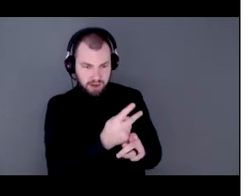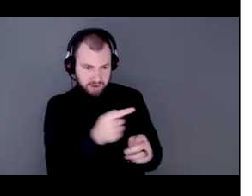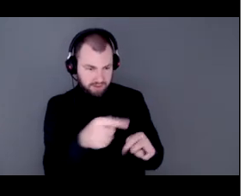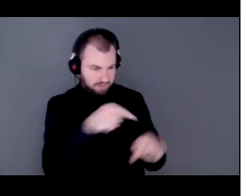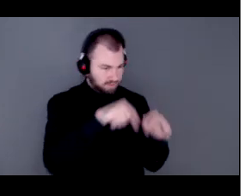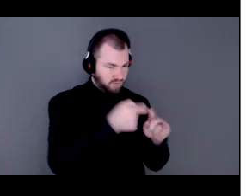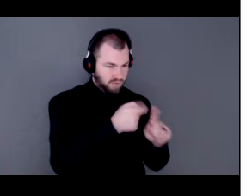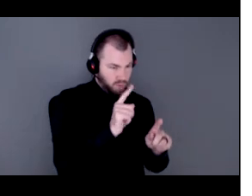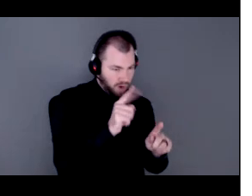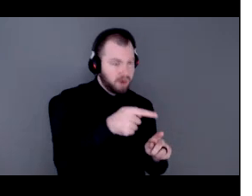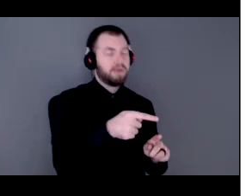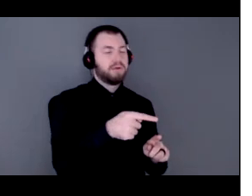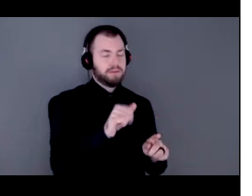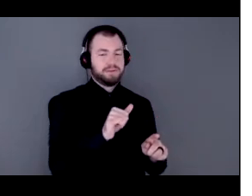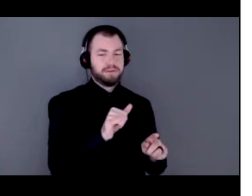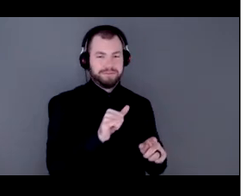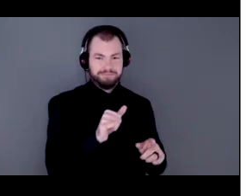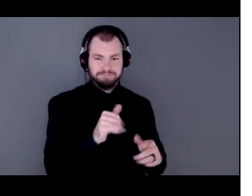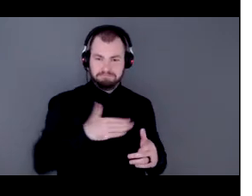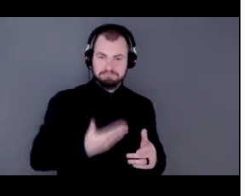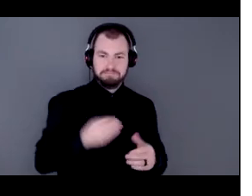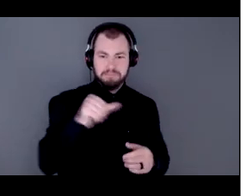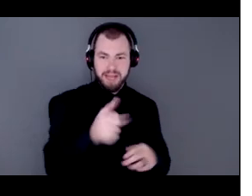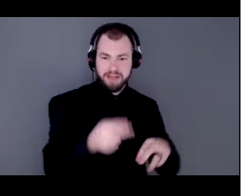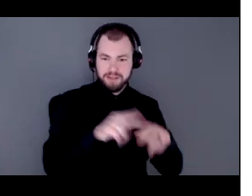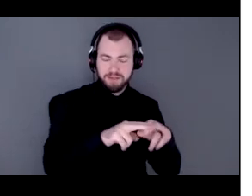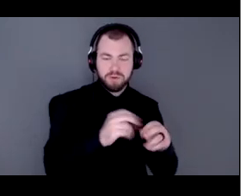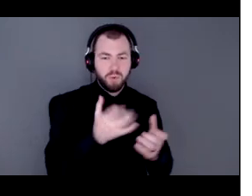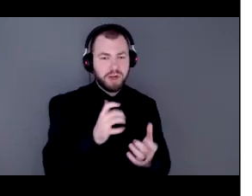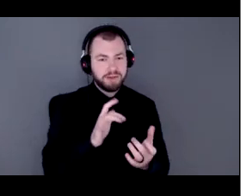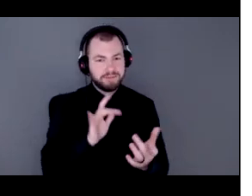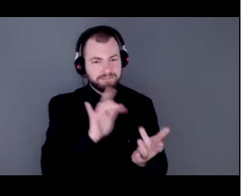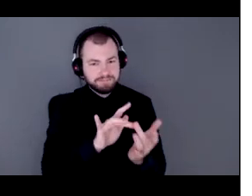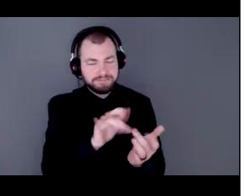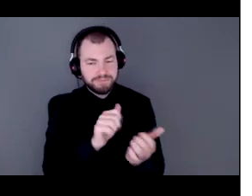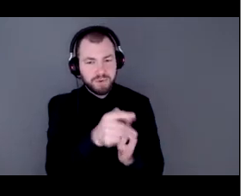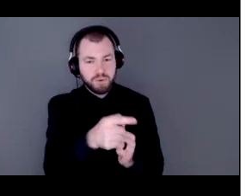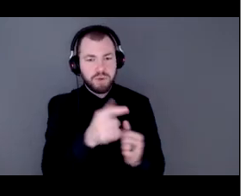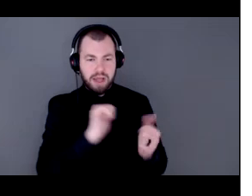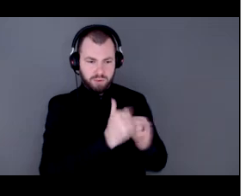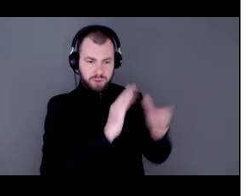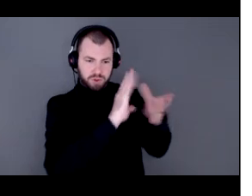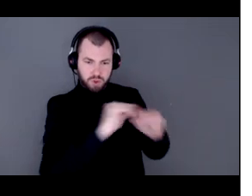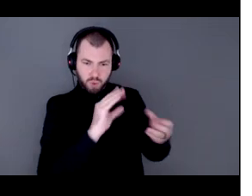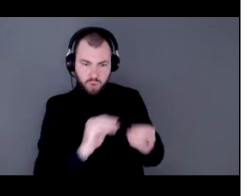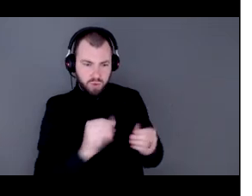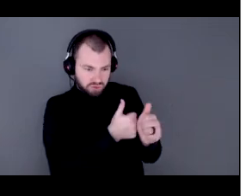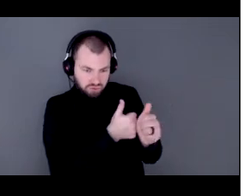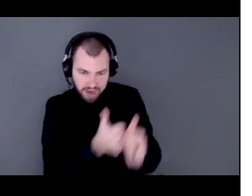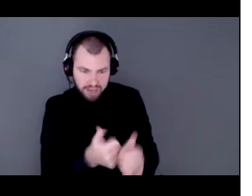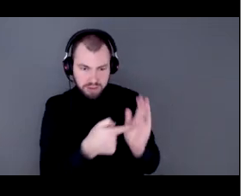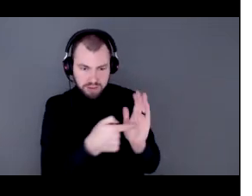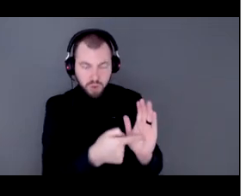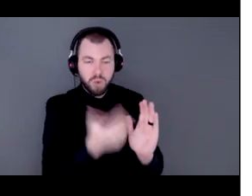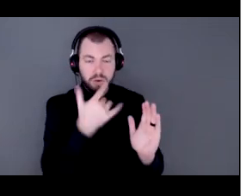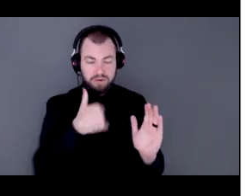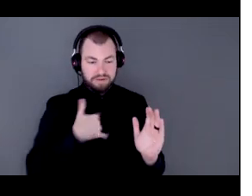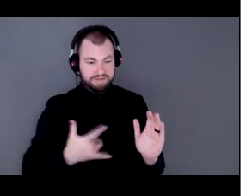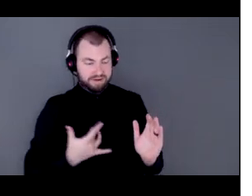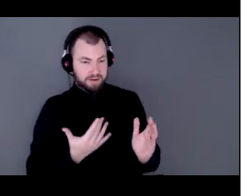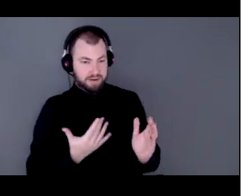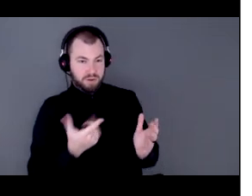you know, we'd love to connect with you on some of those storytelling exercises, because my sense is that what you're doing here may